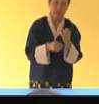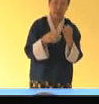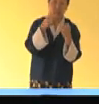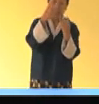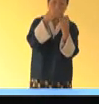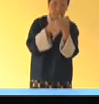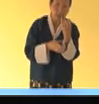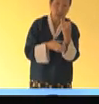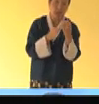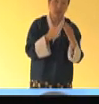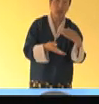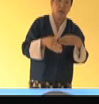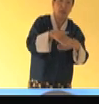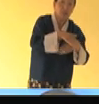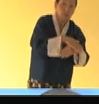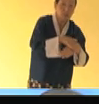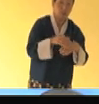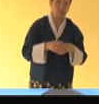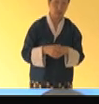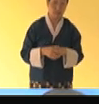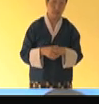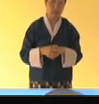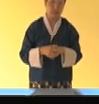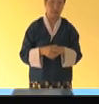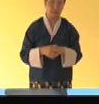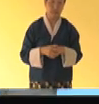species that is commonly used in the Kengkar to make palang.